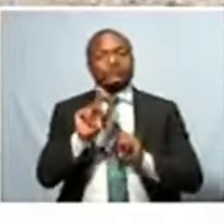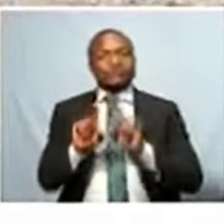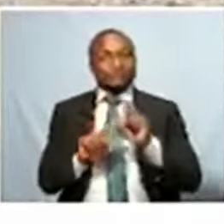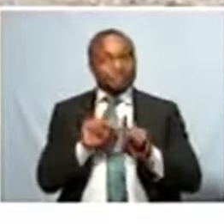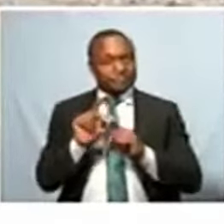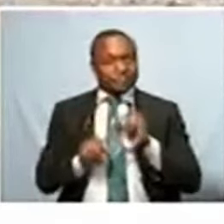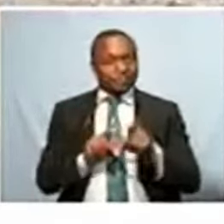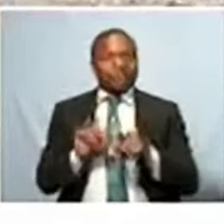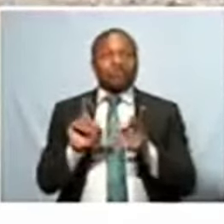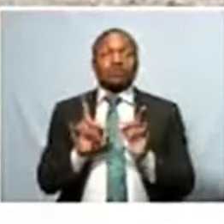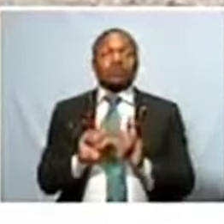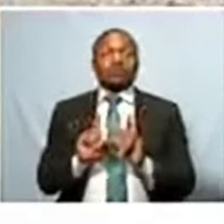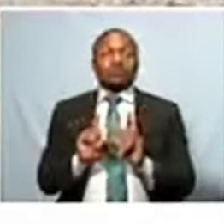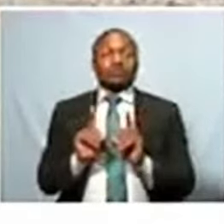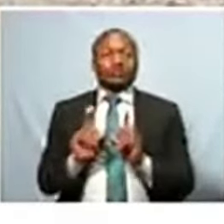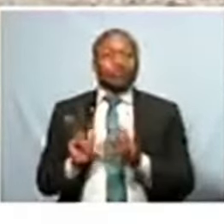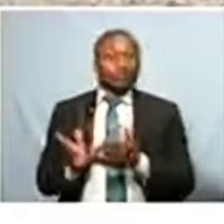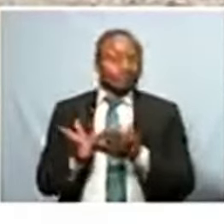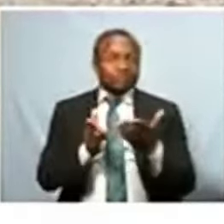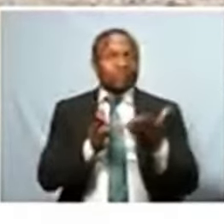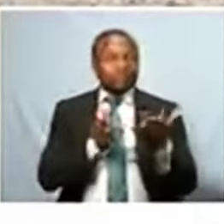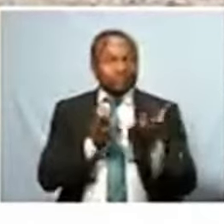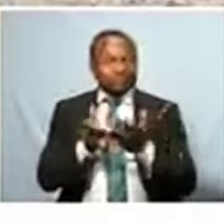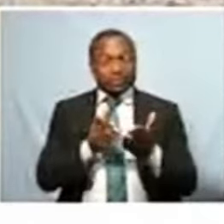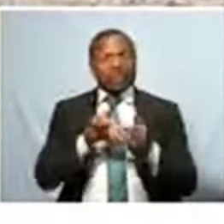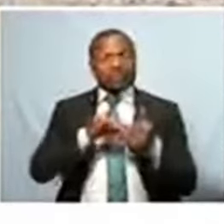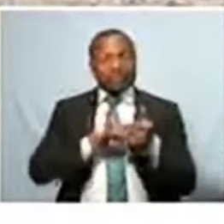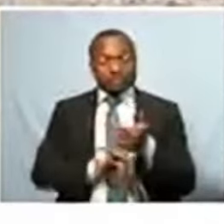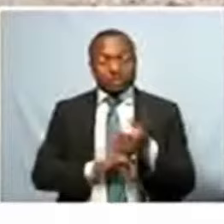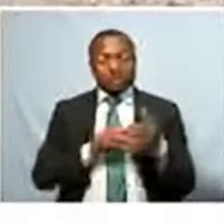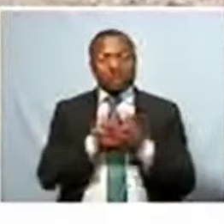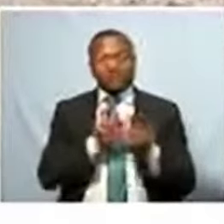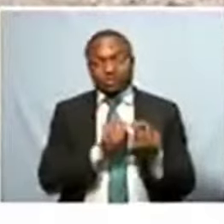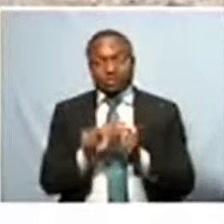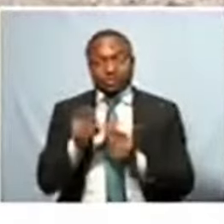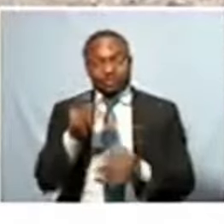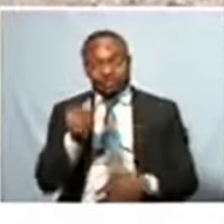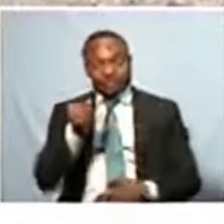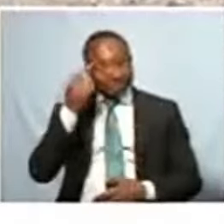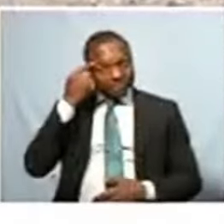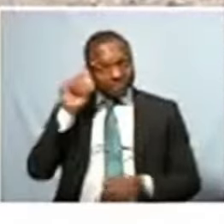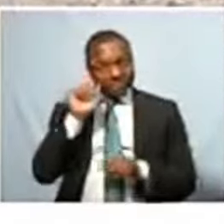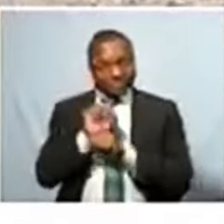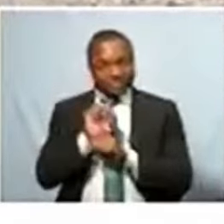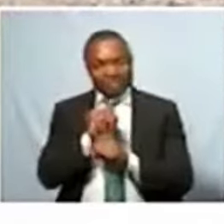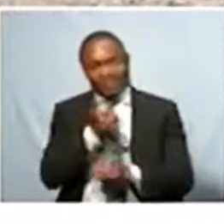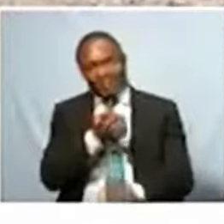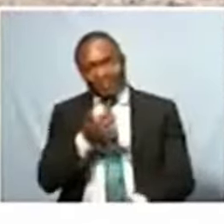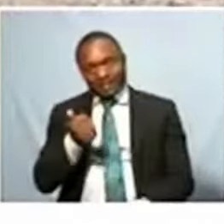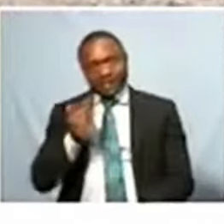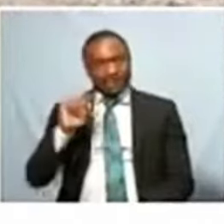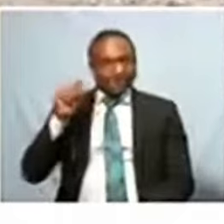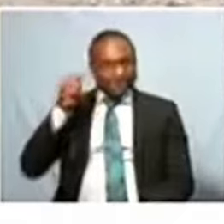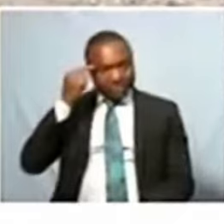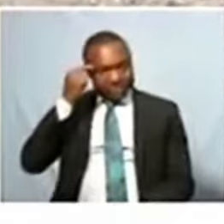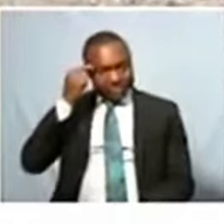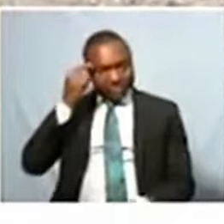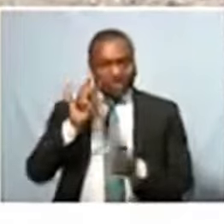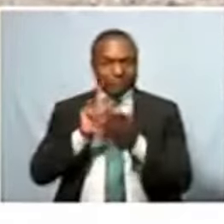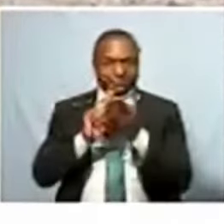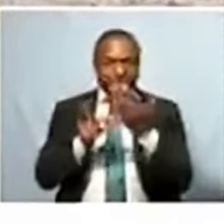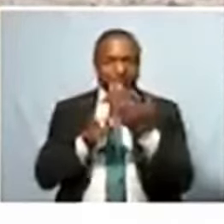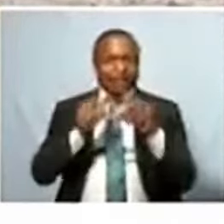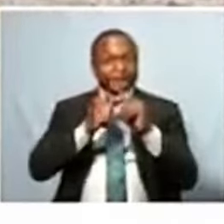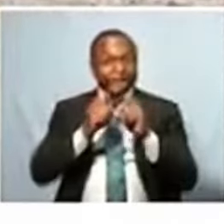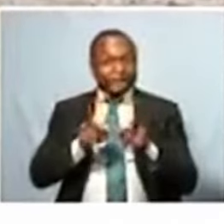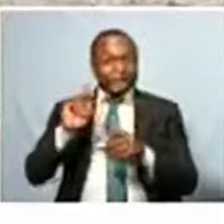like where they have taken social cash transfer, cash for work, and and many other government services. But